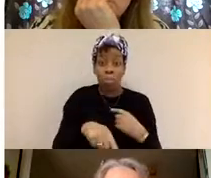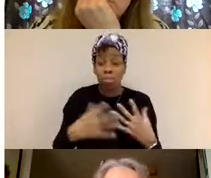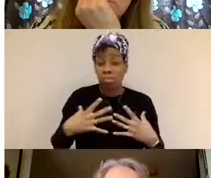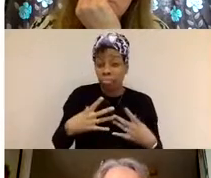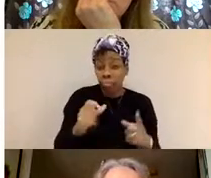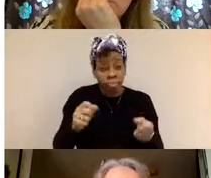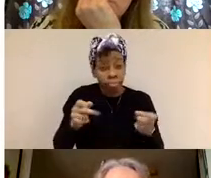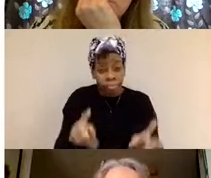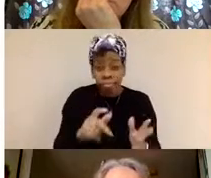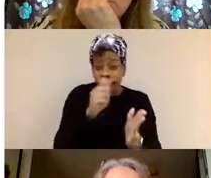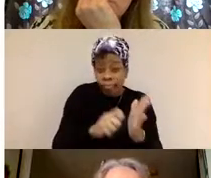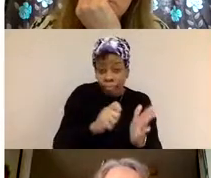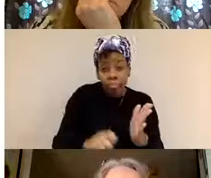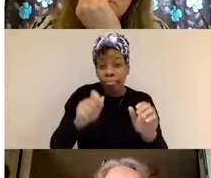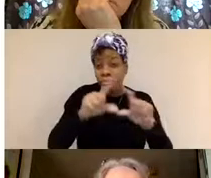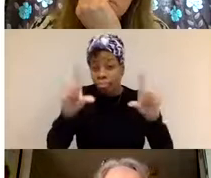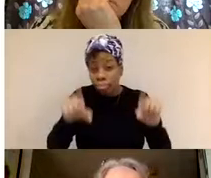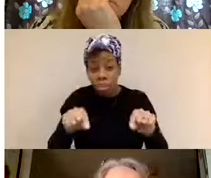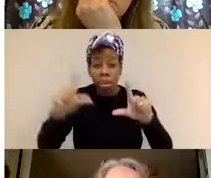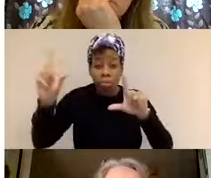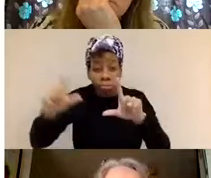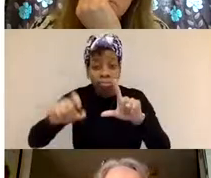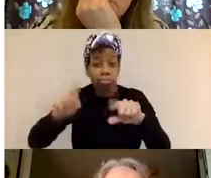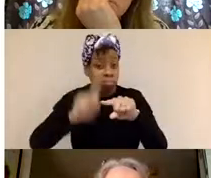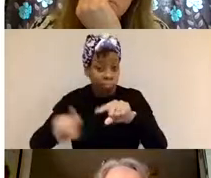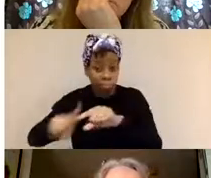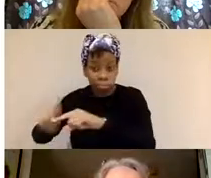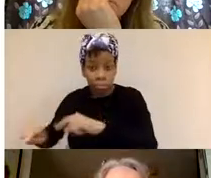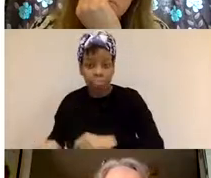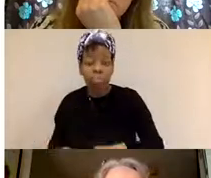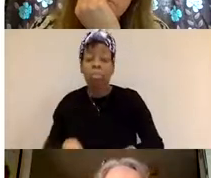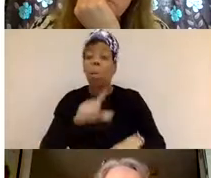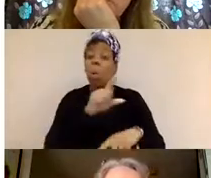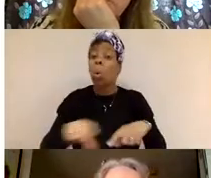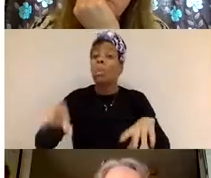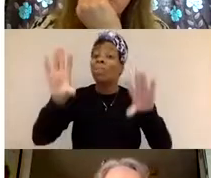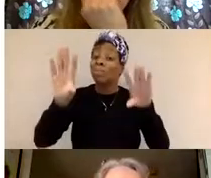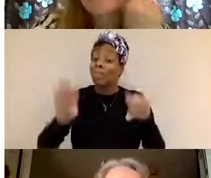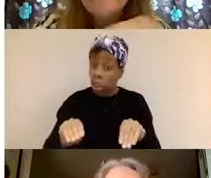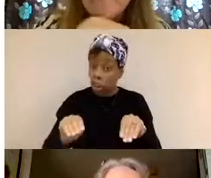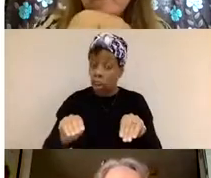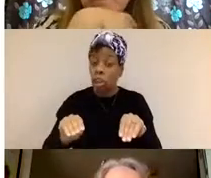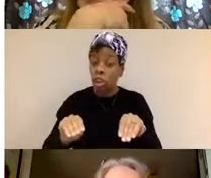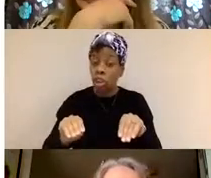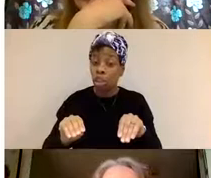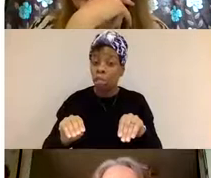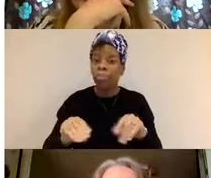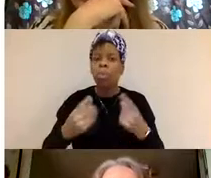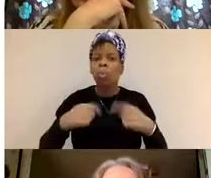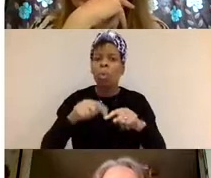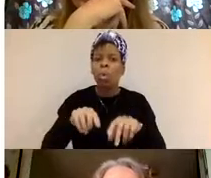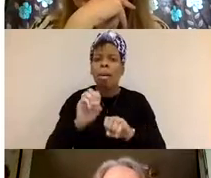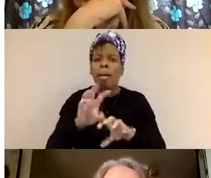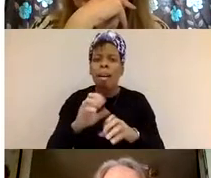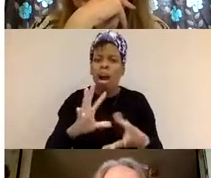feel you can relate to that work. And then once the course is over, you'll be, we'll talk to you a bit more about the